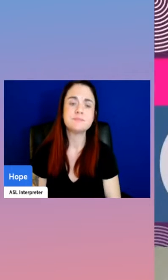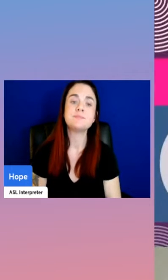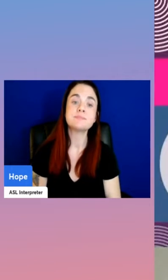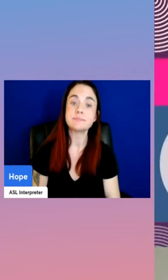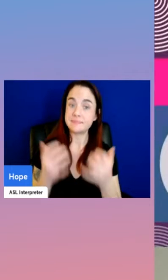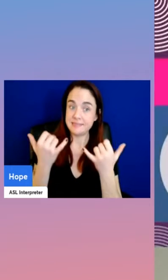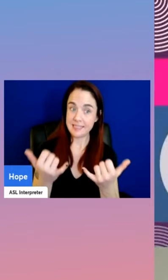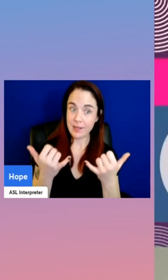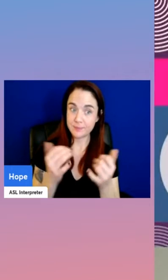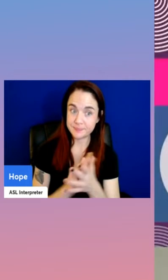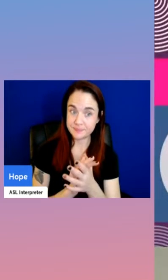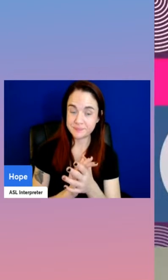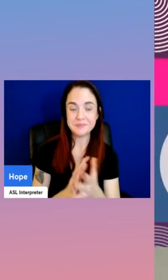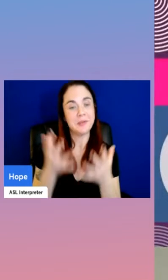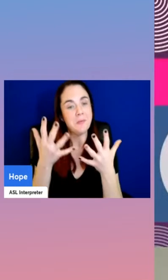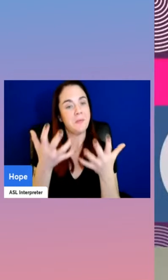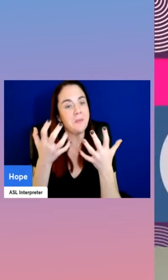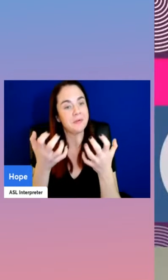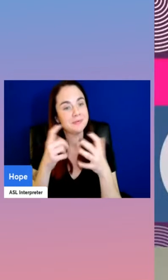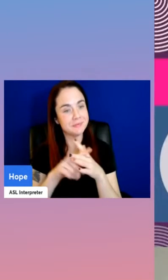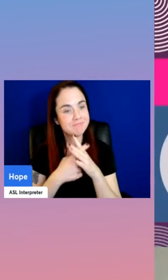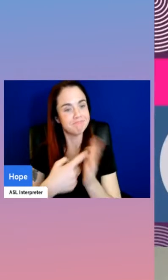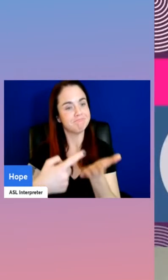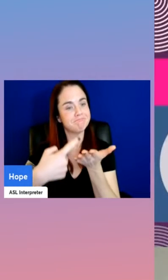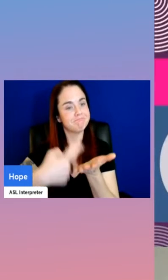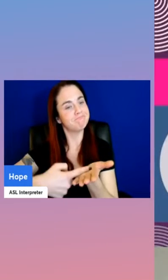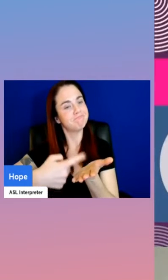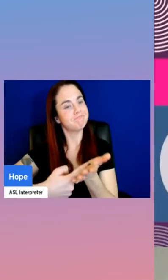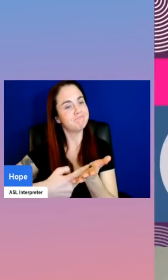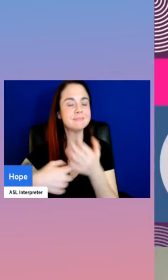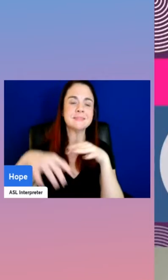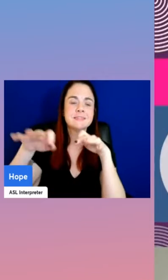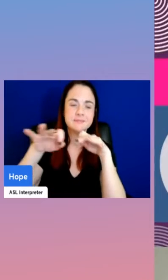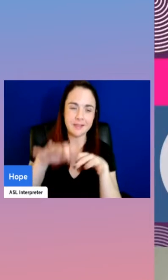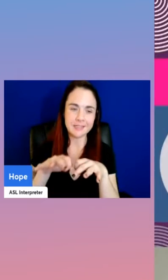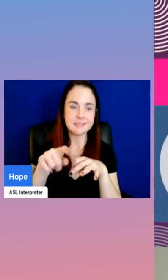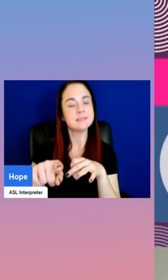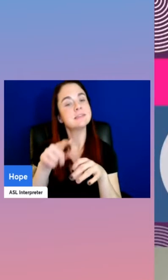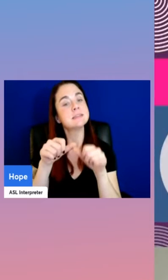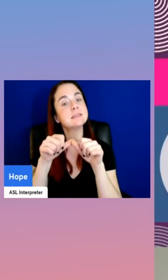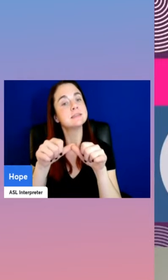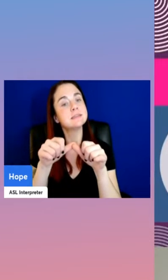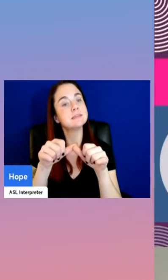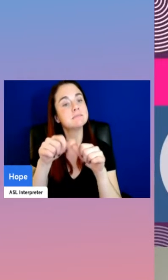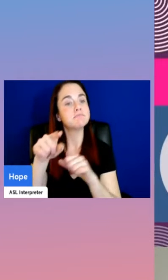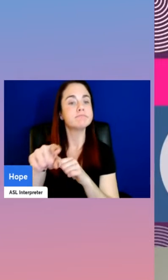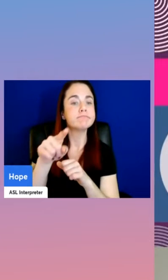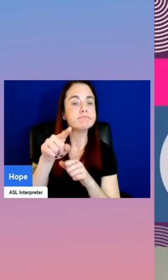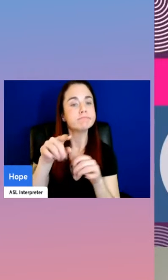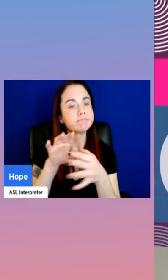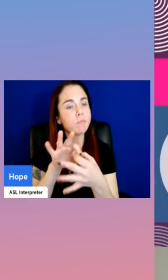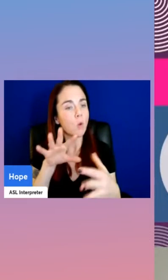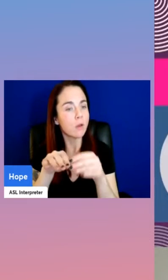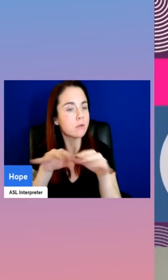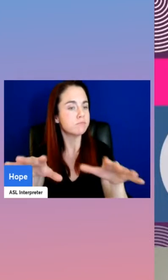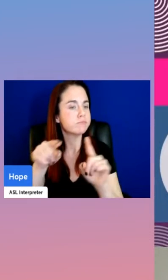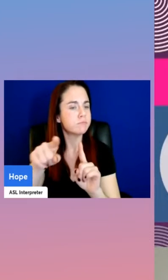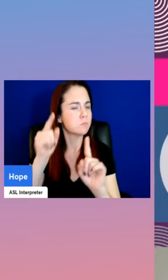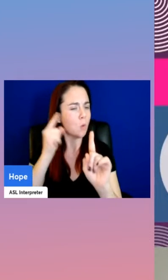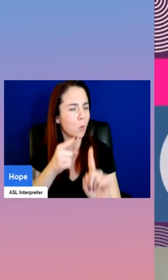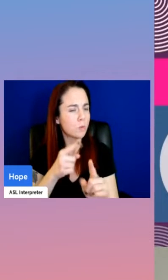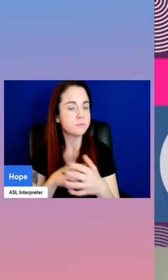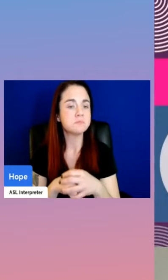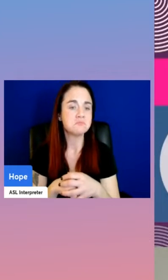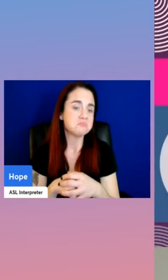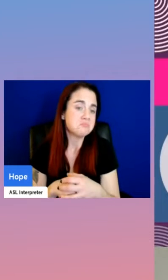Now, let's start off with talking about defining the sustainable deployment goals. Well, we'll